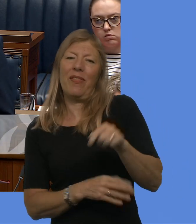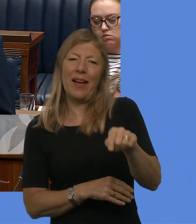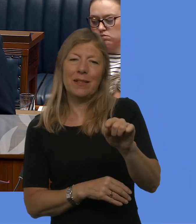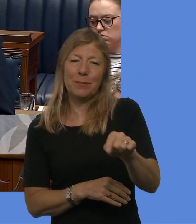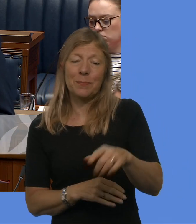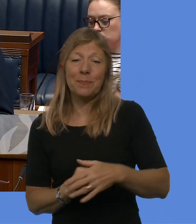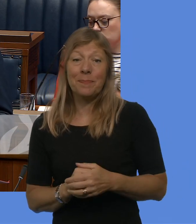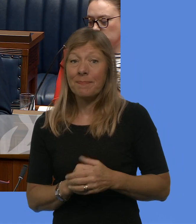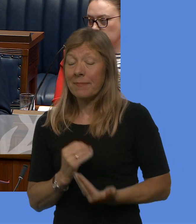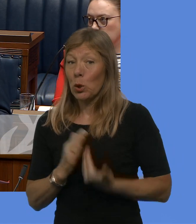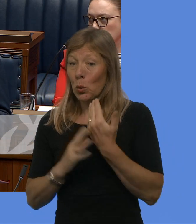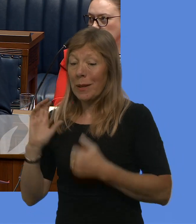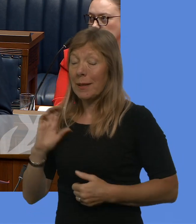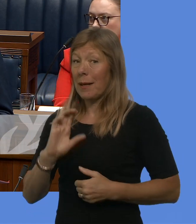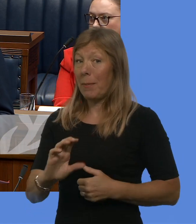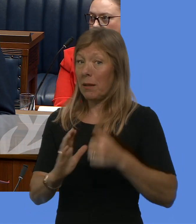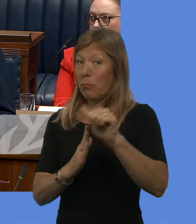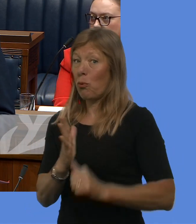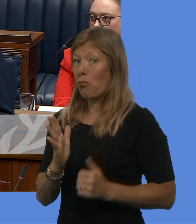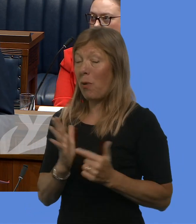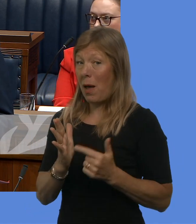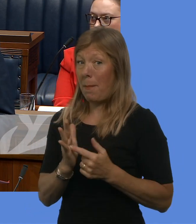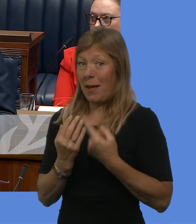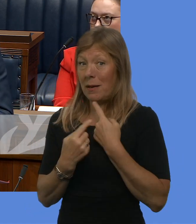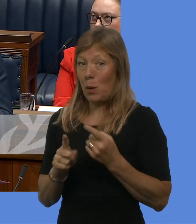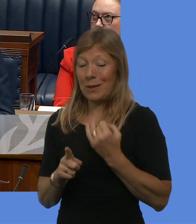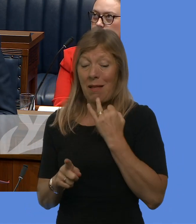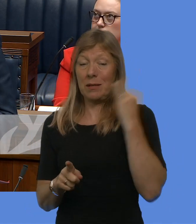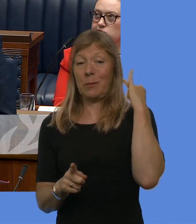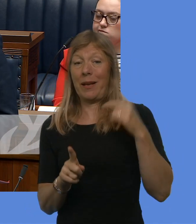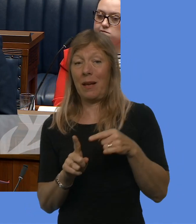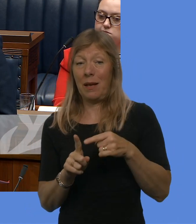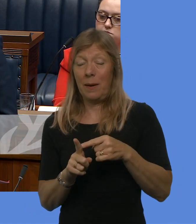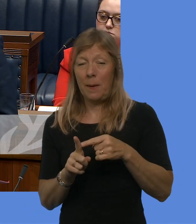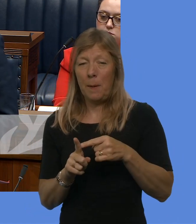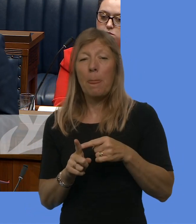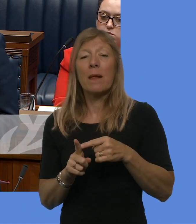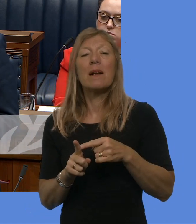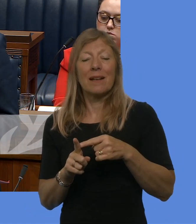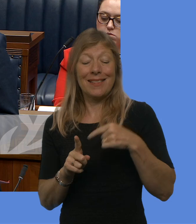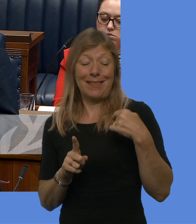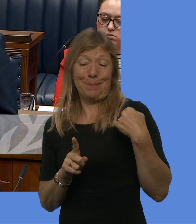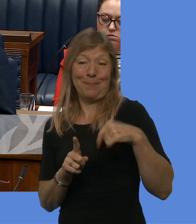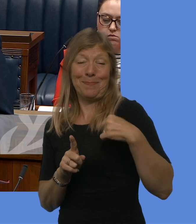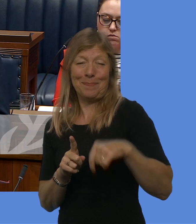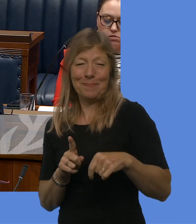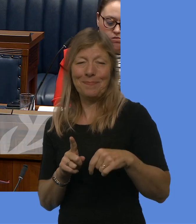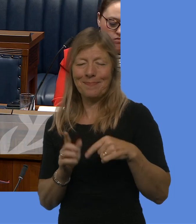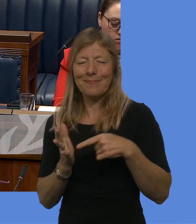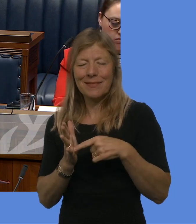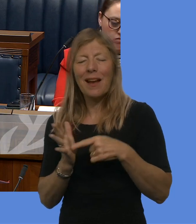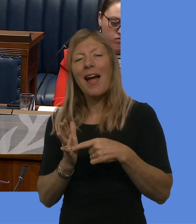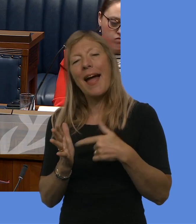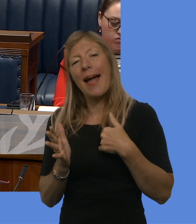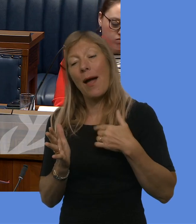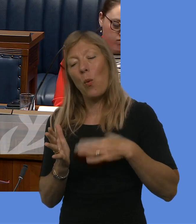to it this year. We will want to stand that up and obviously have application to that. But that is a programme that I would want